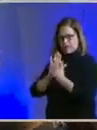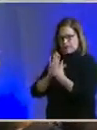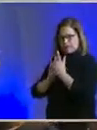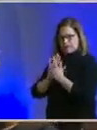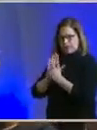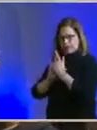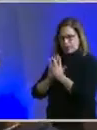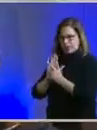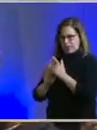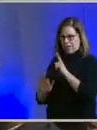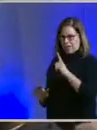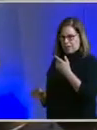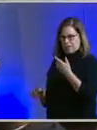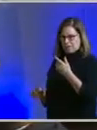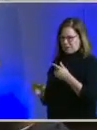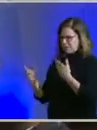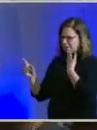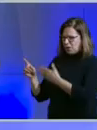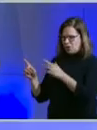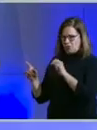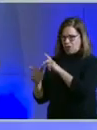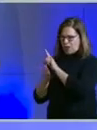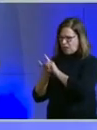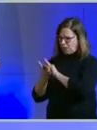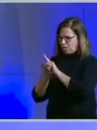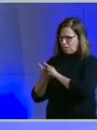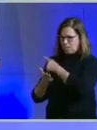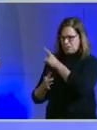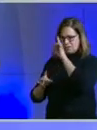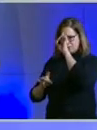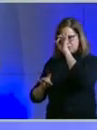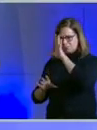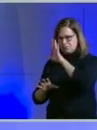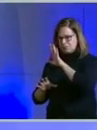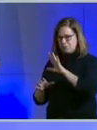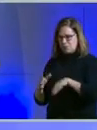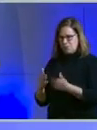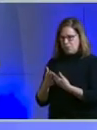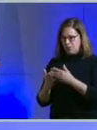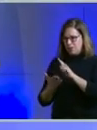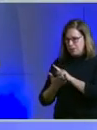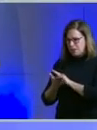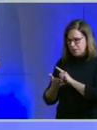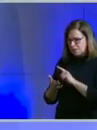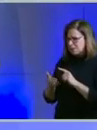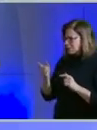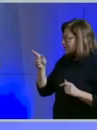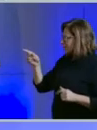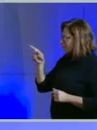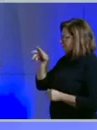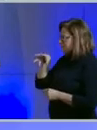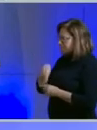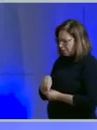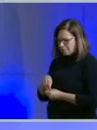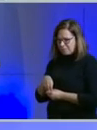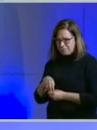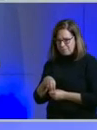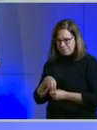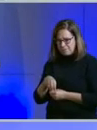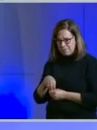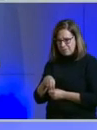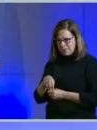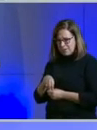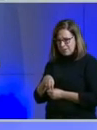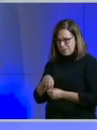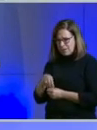Thank you, Ron. And Ron became the MOLC, I guess, late in the I don't know when, mid last year,